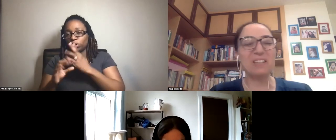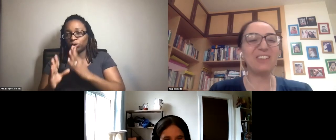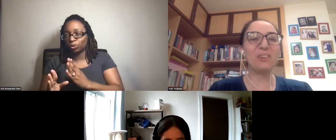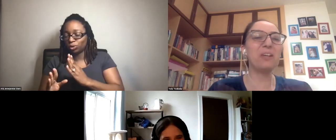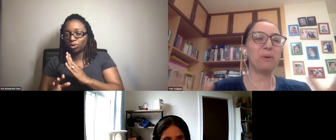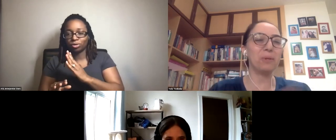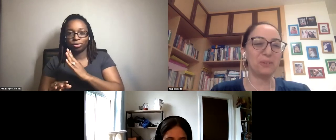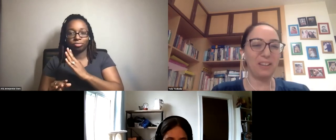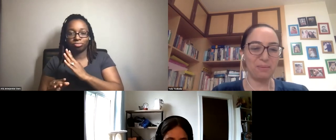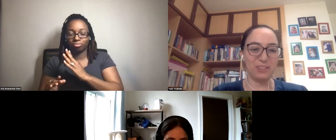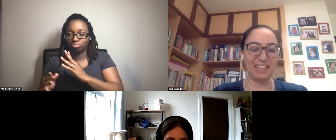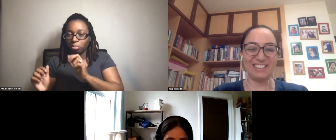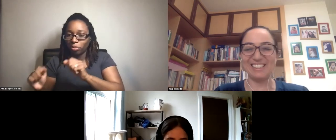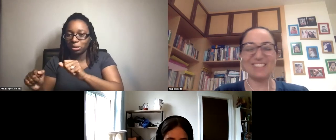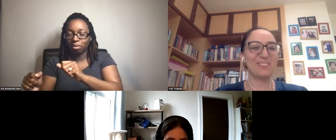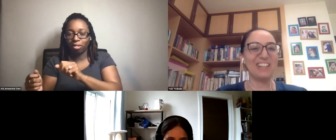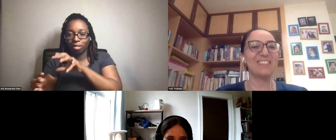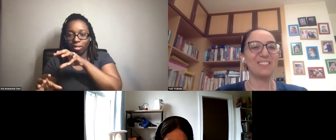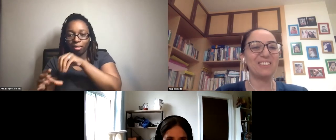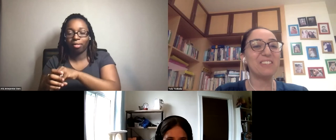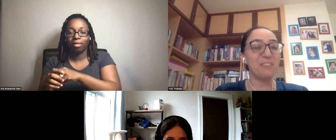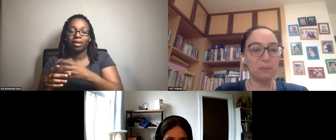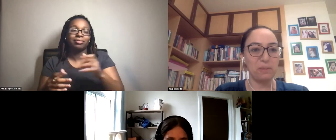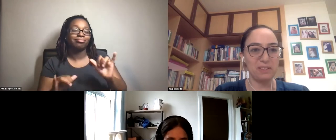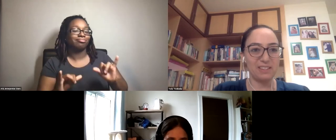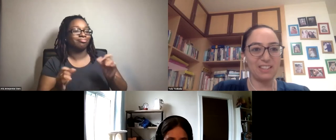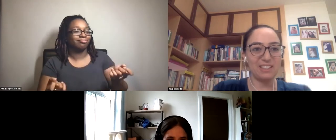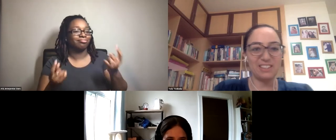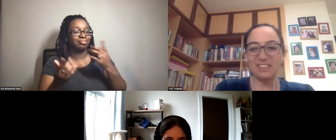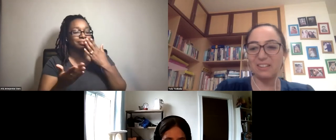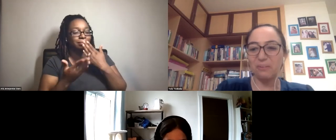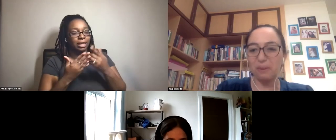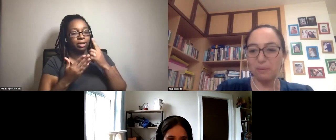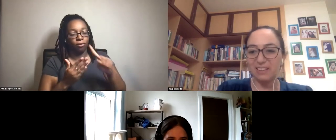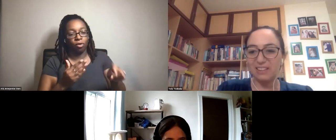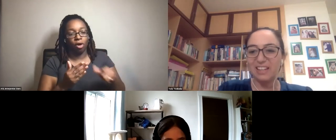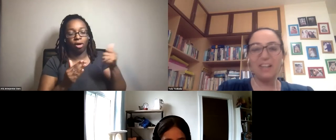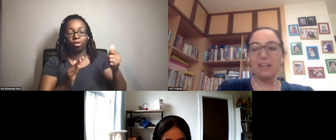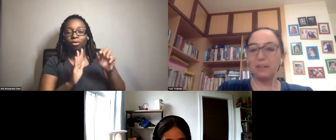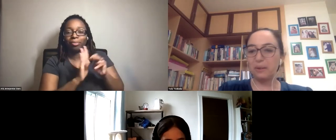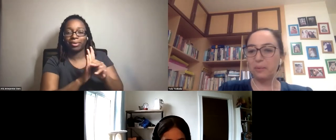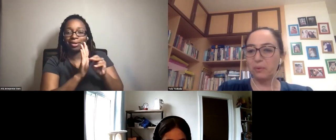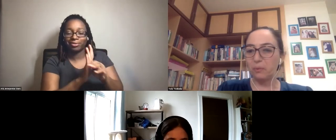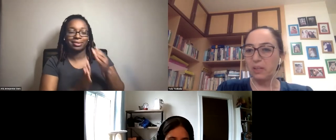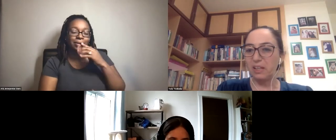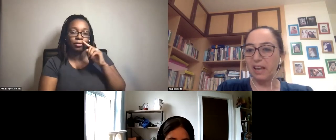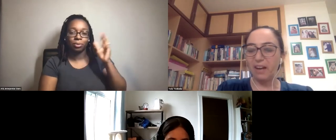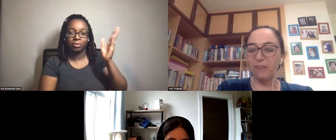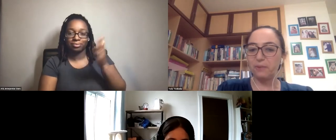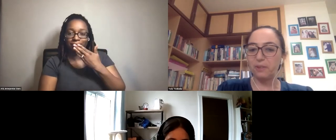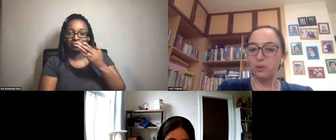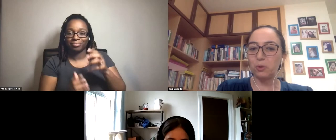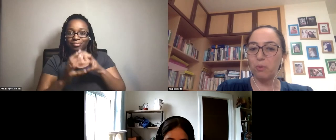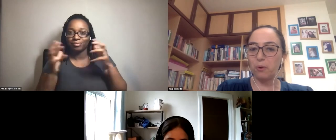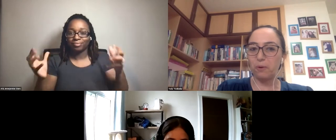imagine, but looking forward to other modalities as well. So thanks for the presentation. Thank you very much. We